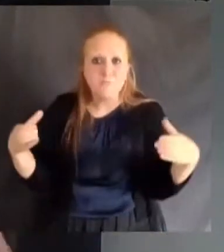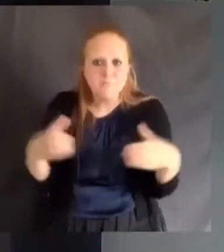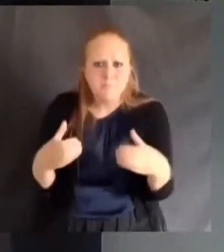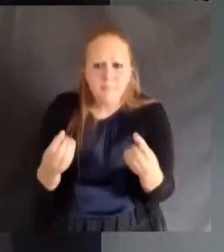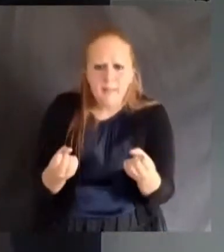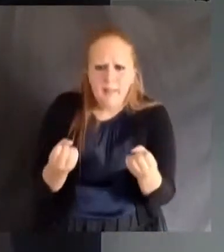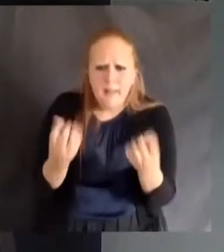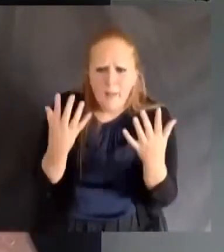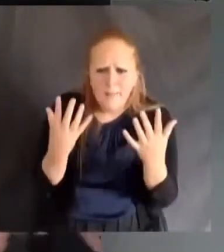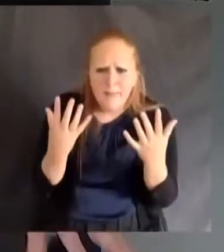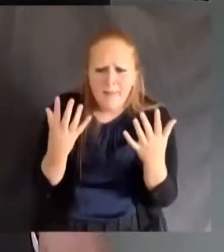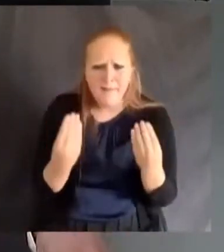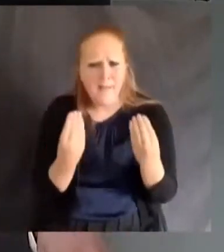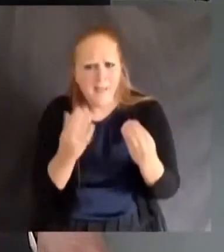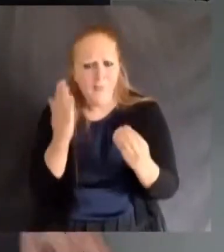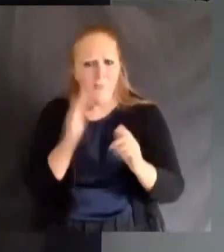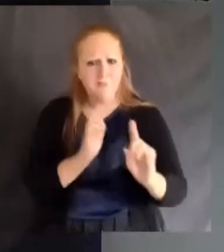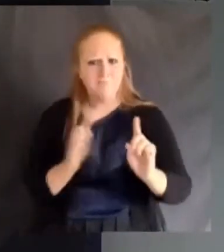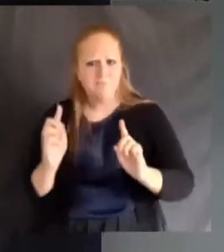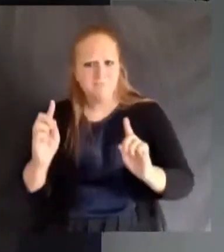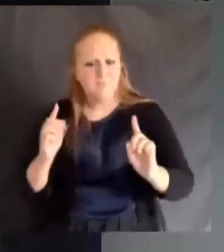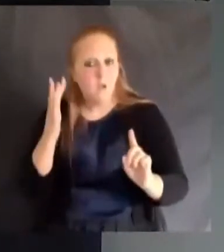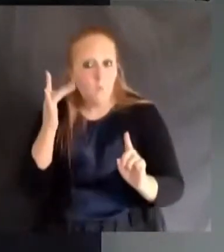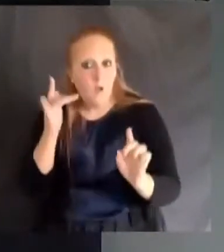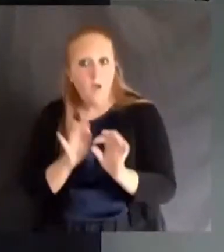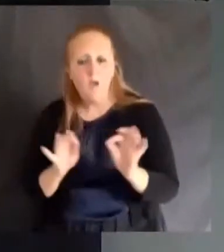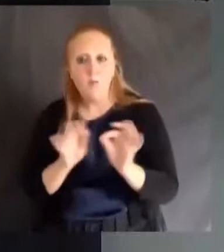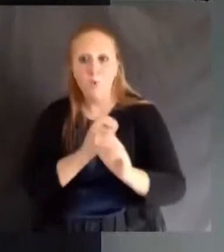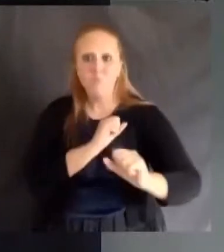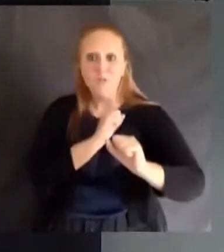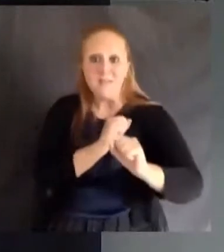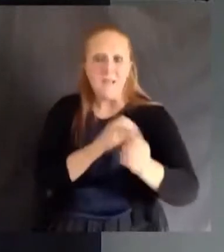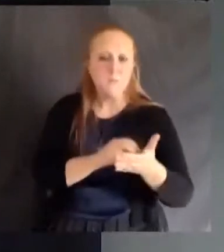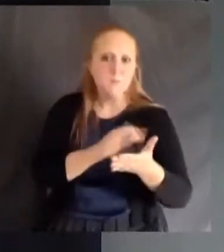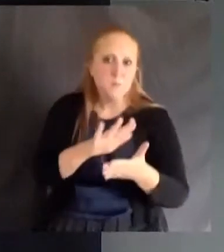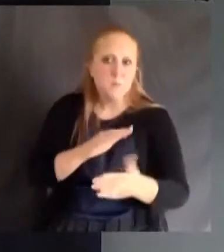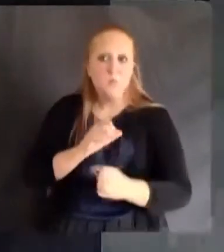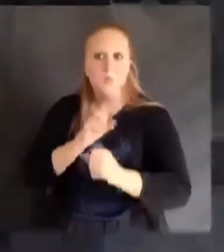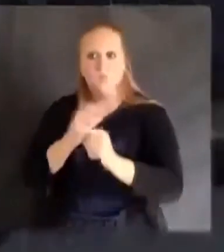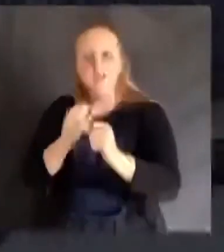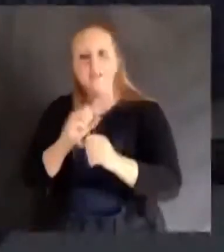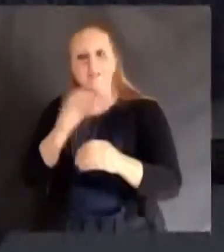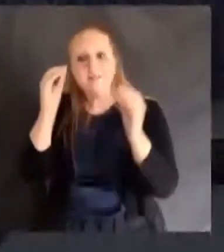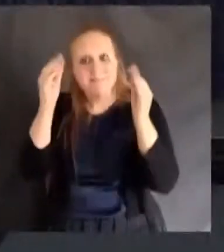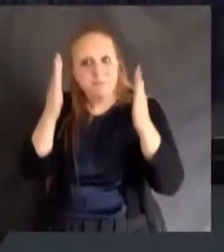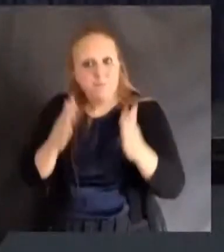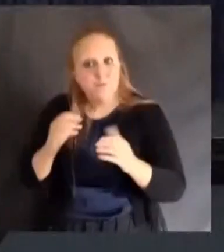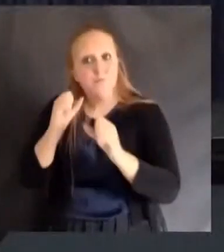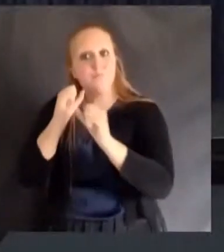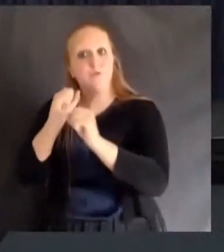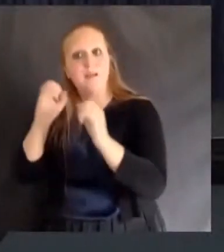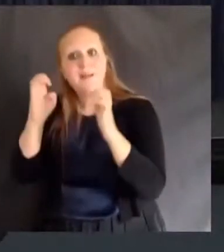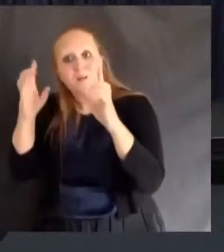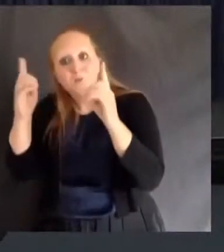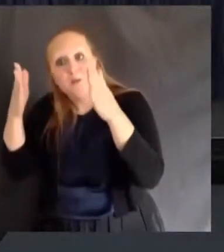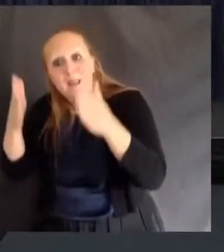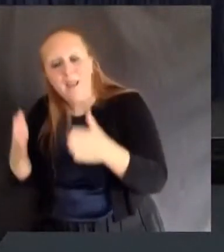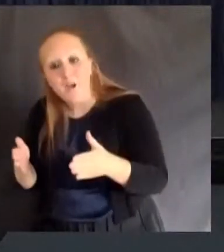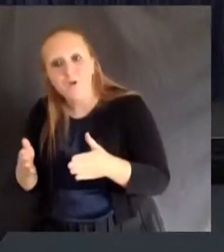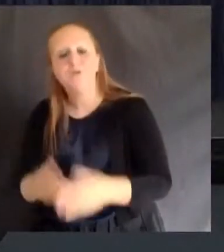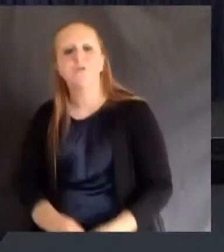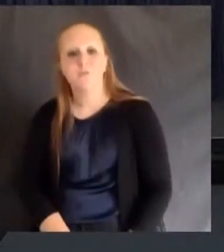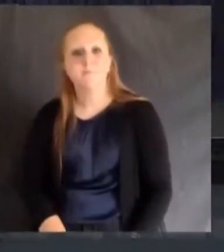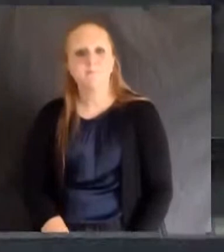to maximize the protection of our students as well as the teachers and other educators in the building. Yeah, let me just make one other point. I see you, I promise.